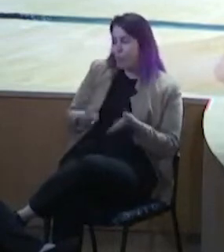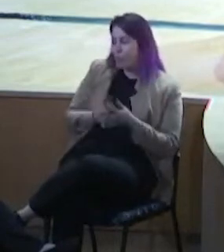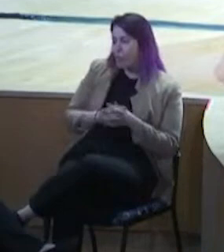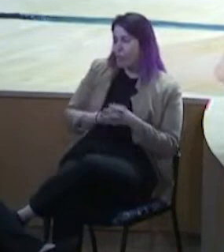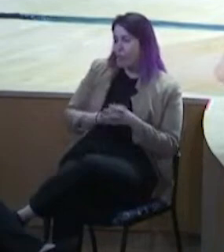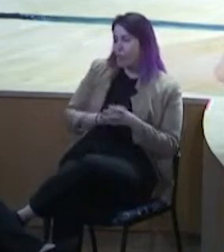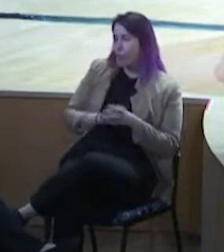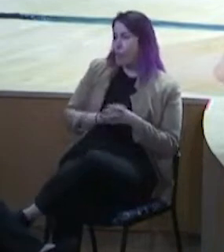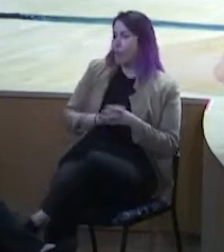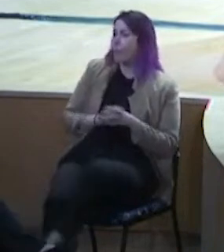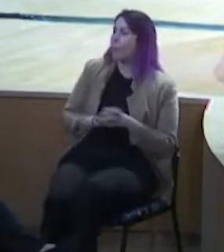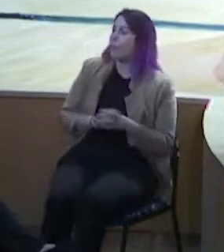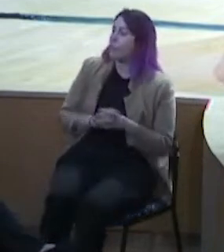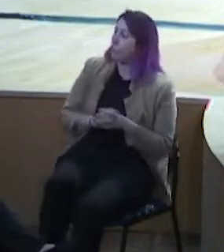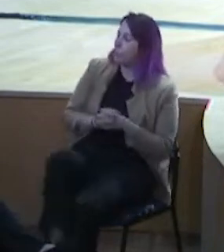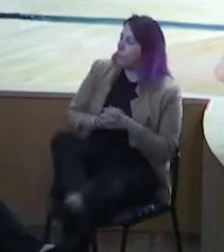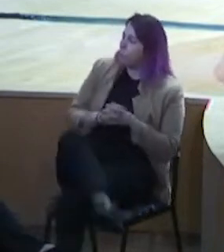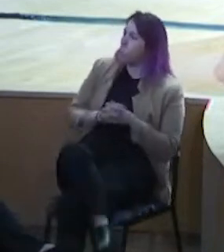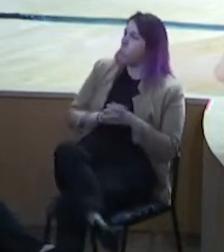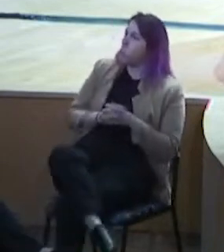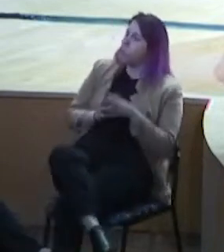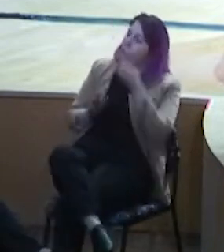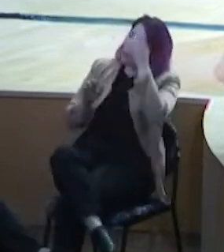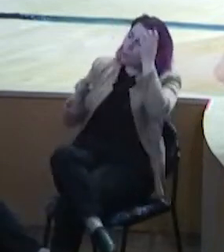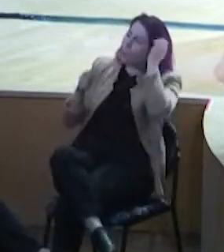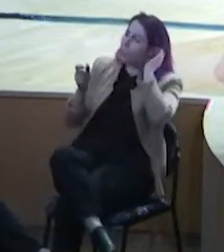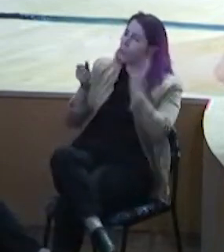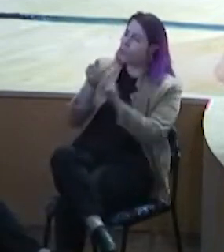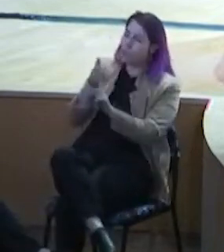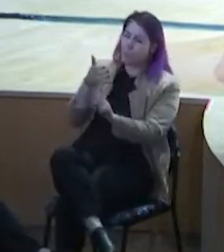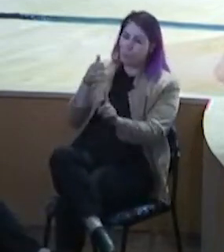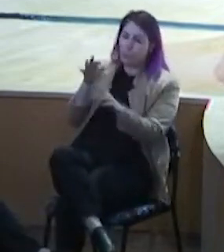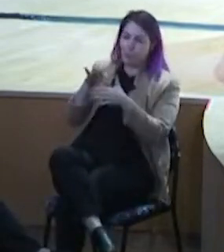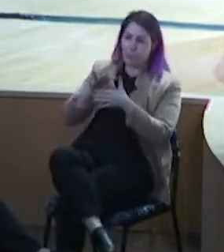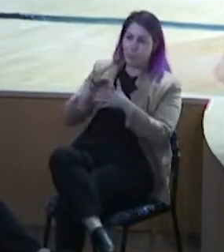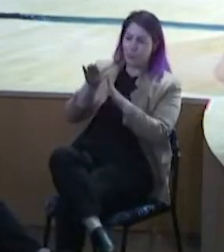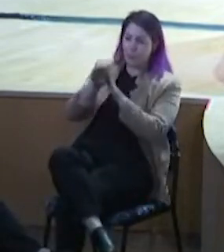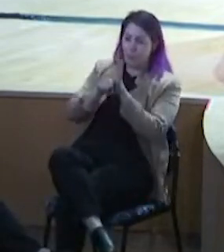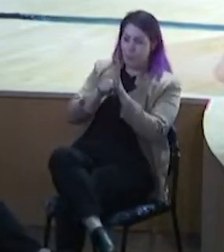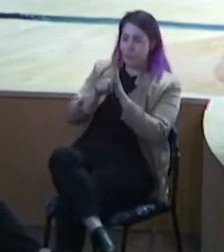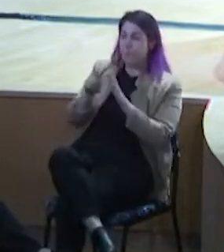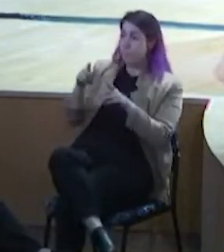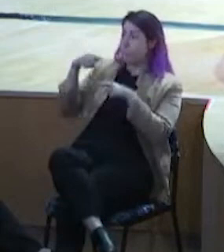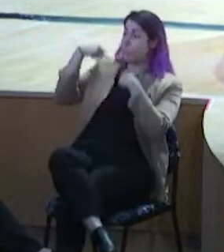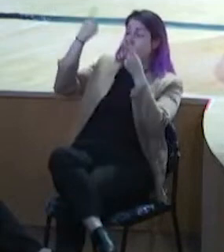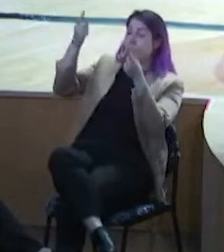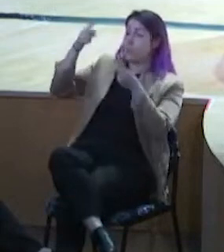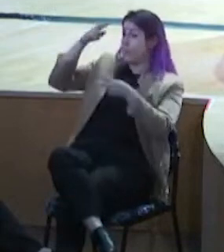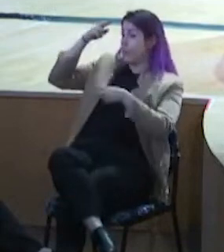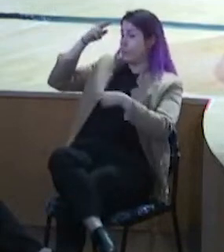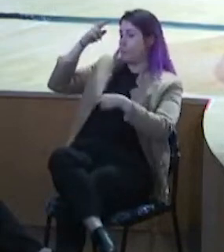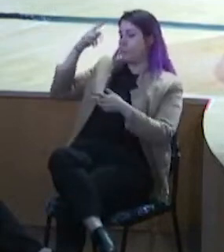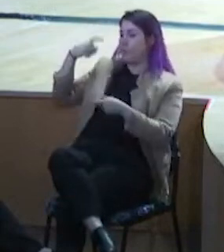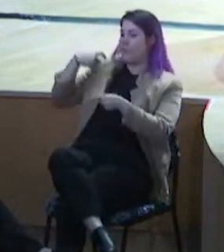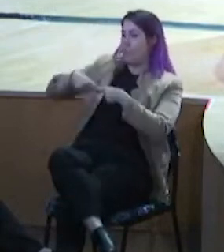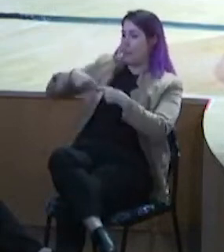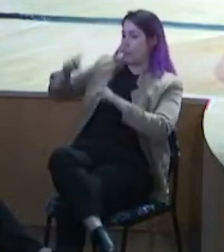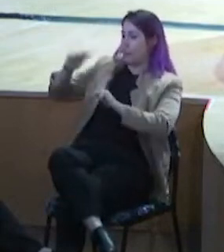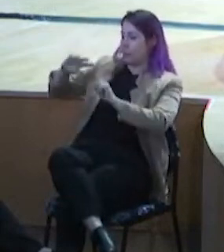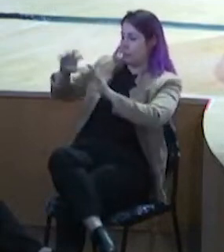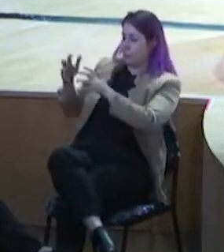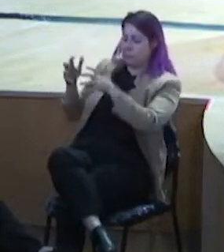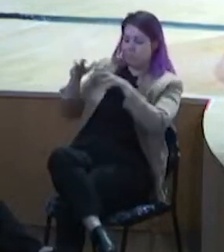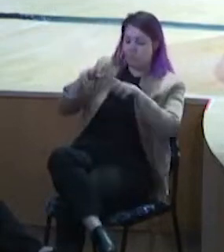So just to give a little bit of like historical context, ever since the Spaniards arrived in what was known